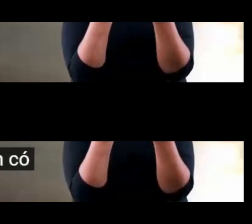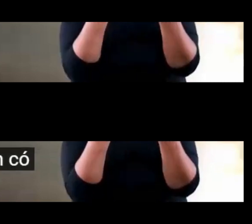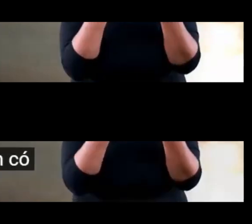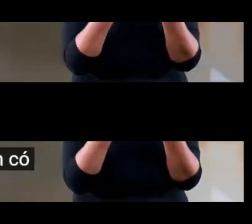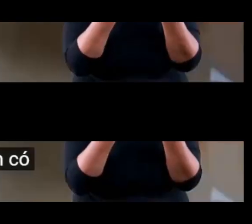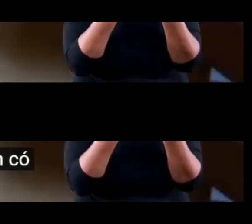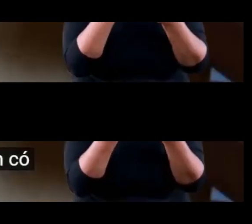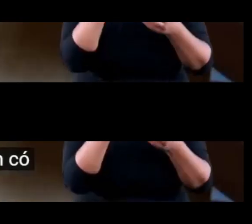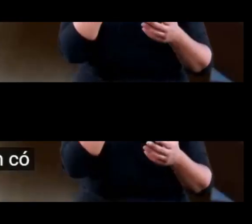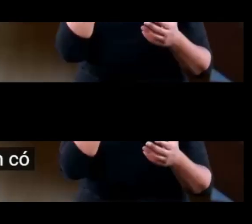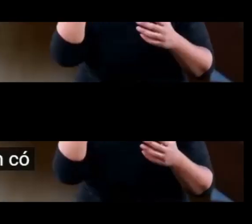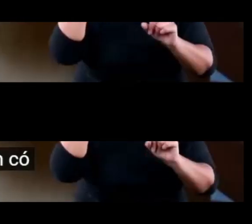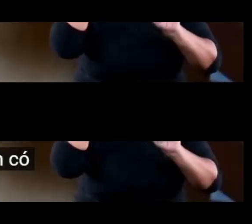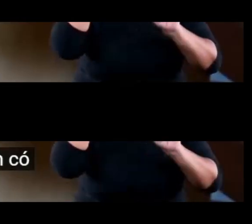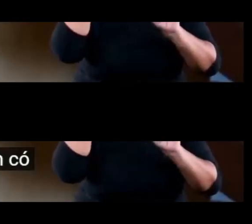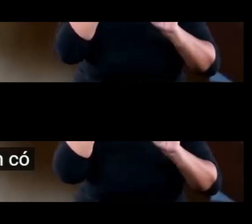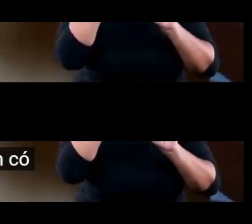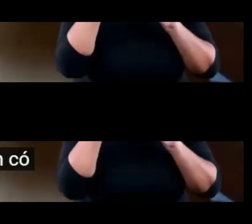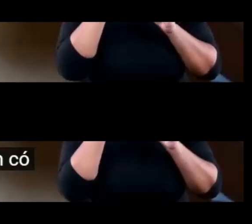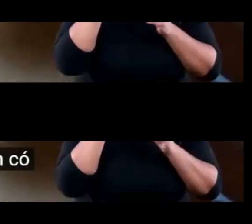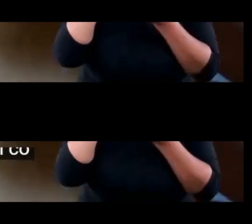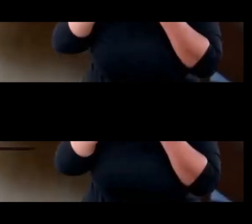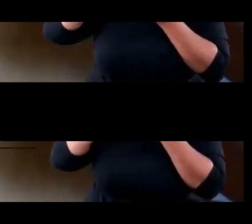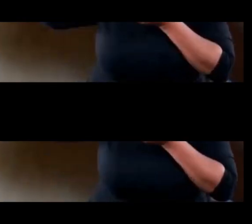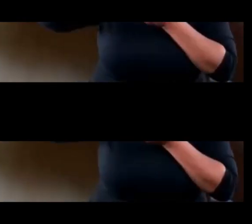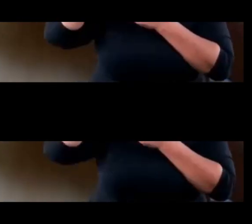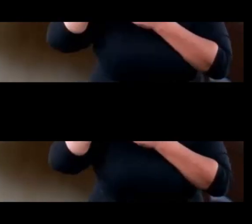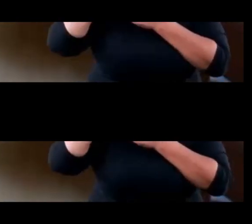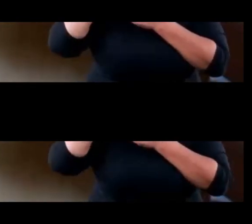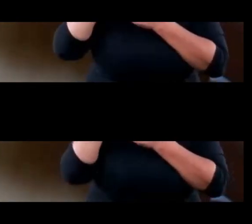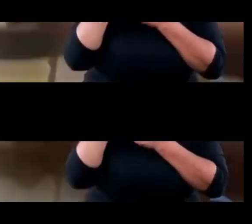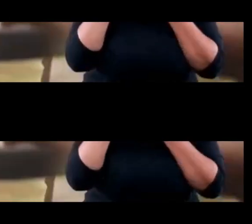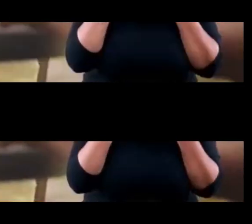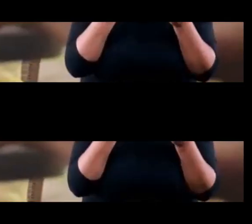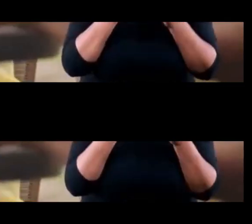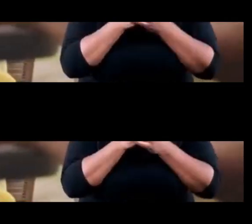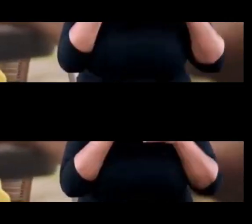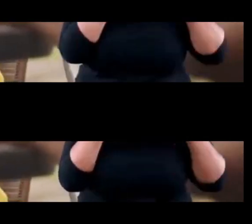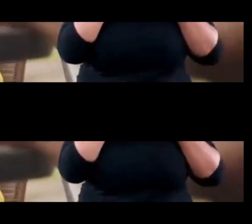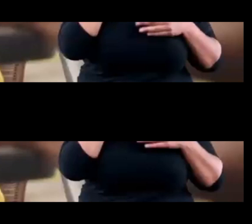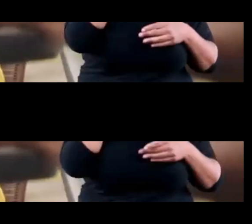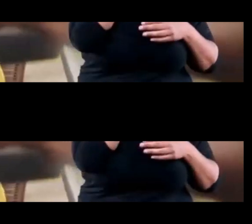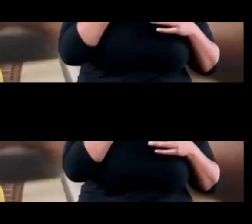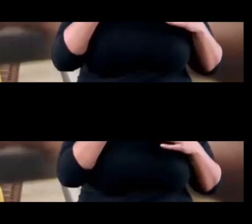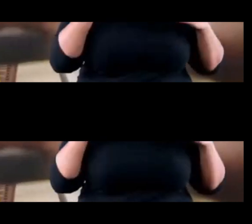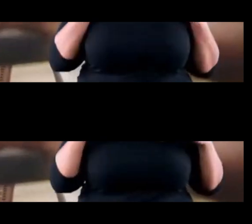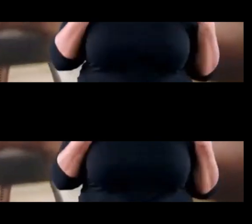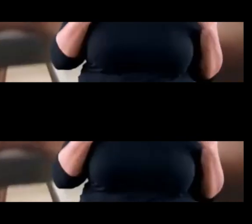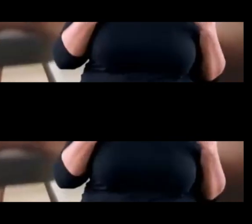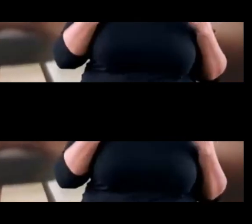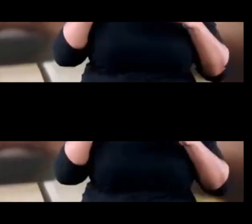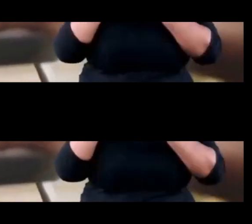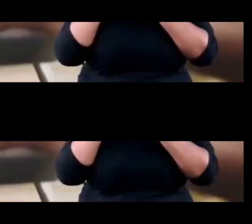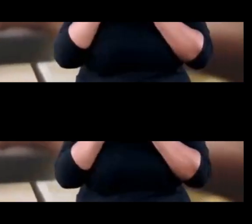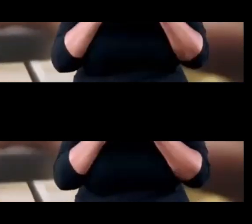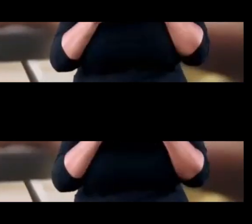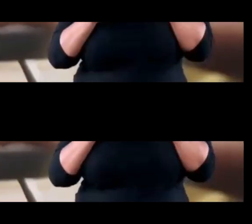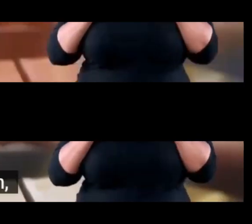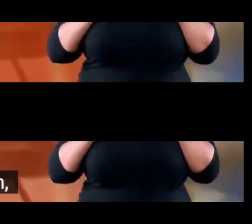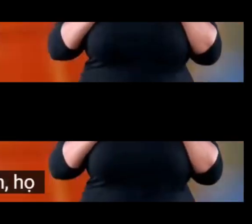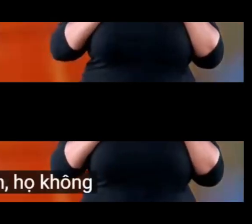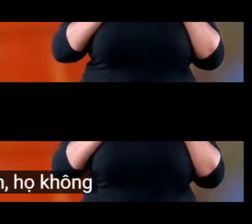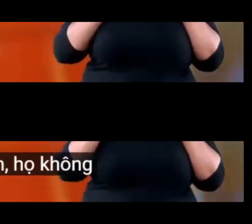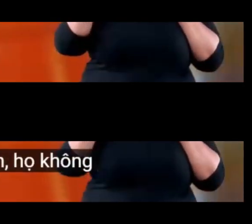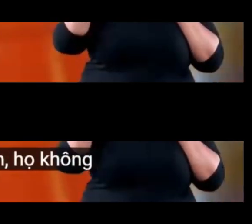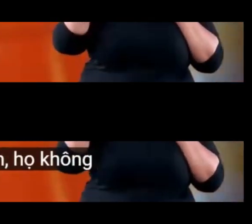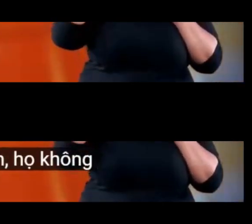for. Plus, you have to pay their tax. Some Americans are happy because they get their favorite soda back.